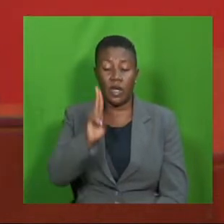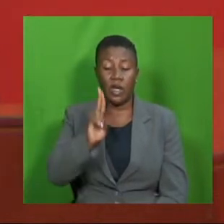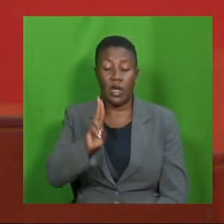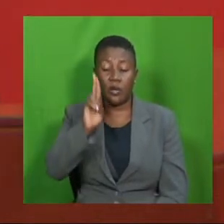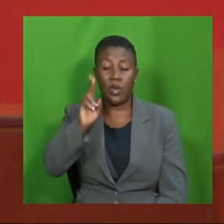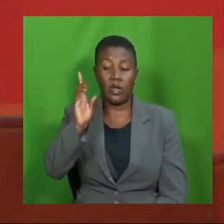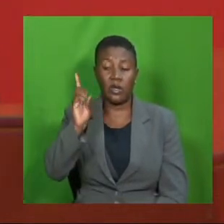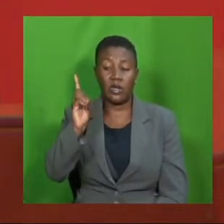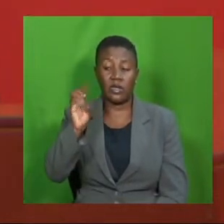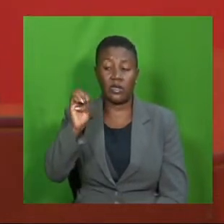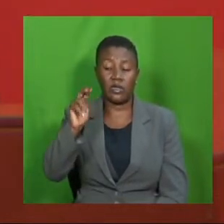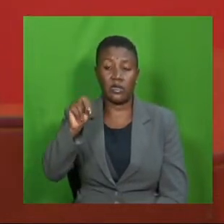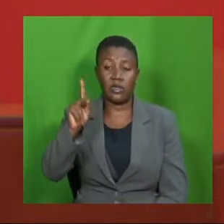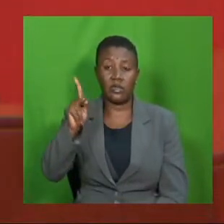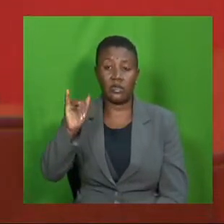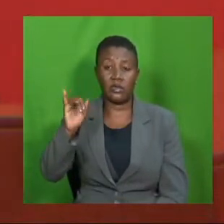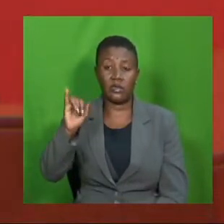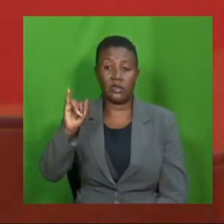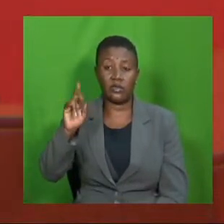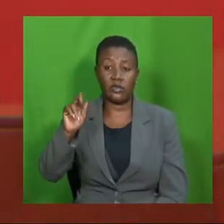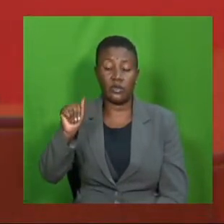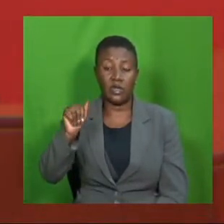244 as well.